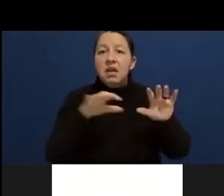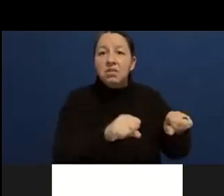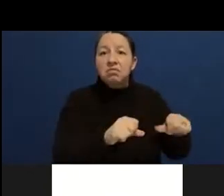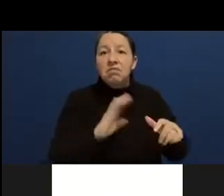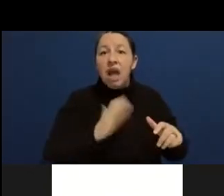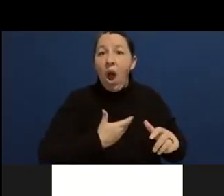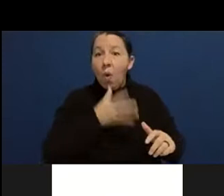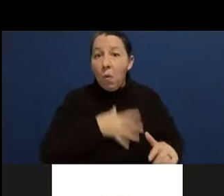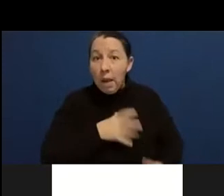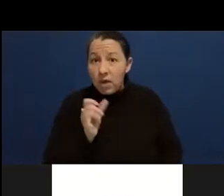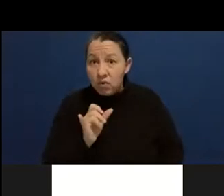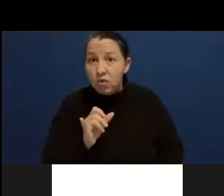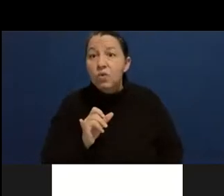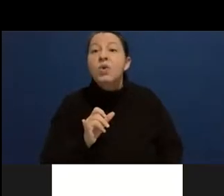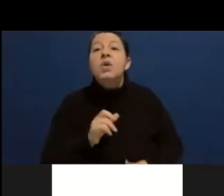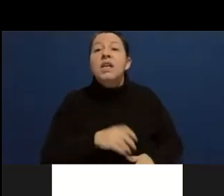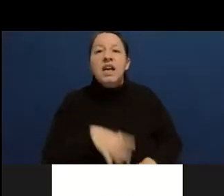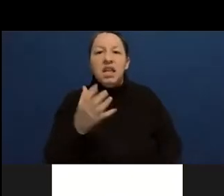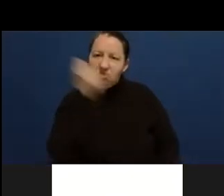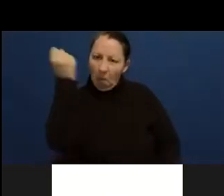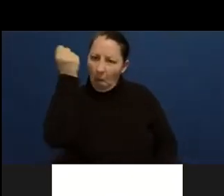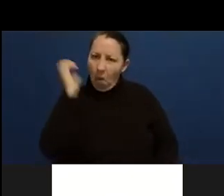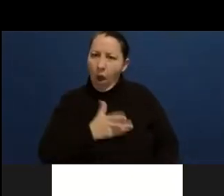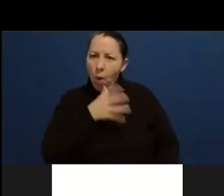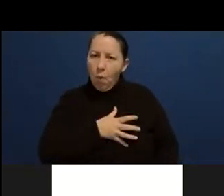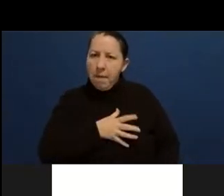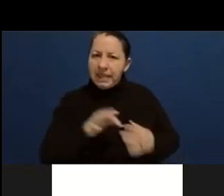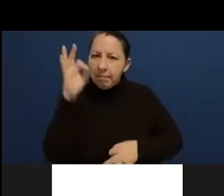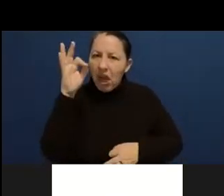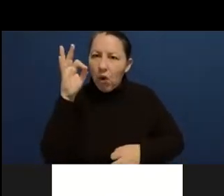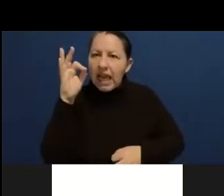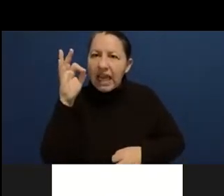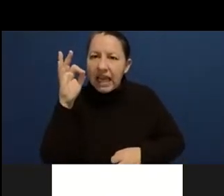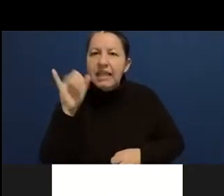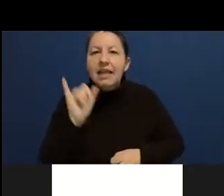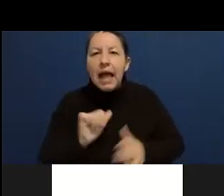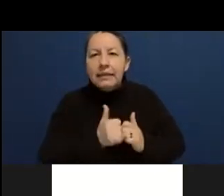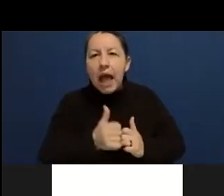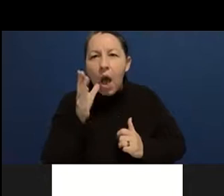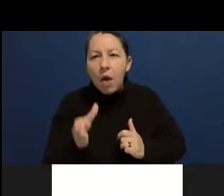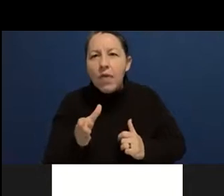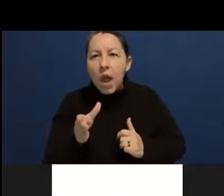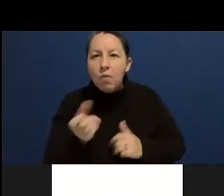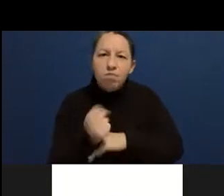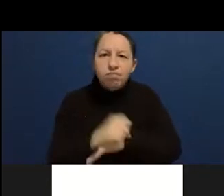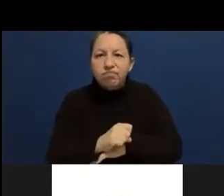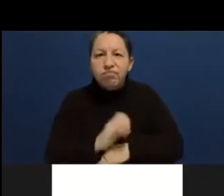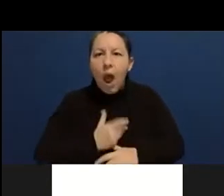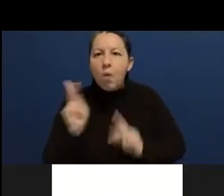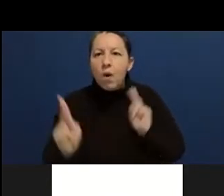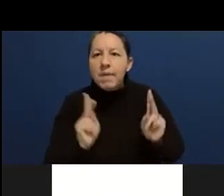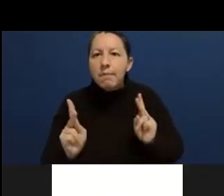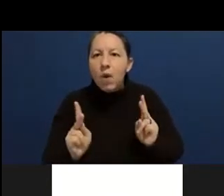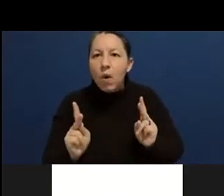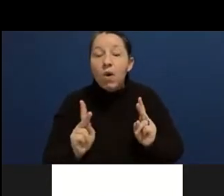our women's spirits, that was how they were going to defeat our people. And so when that doesn't happen, then